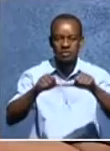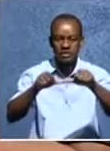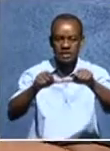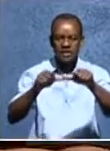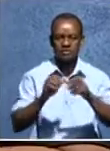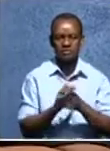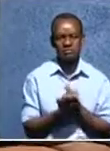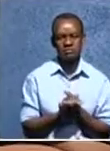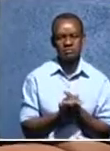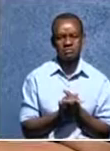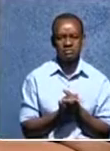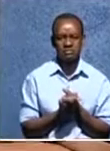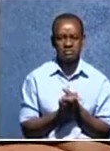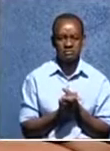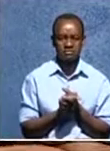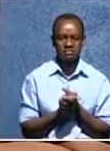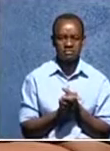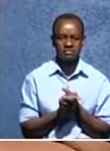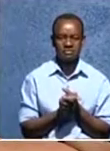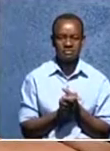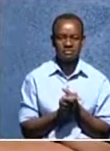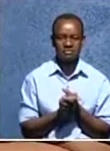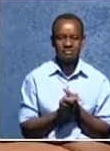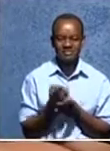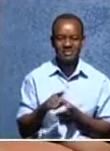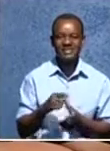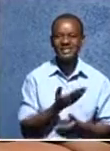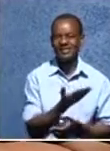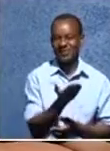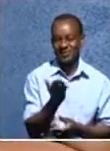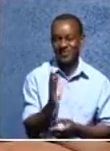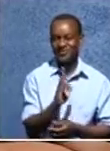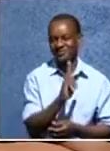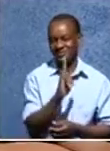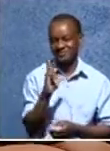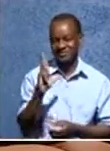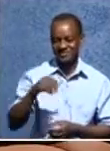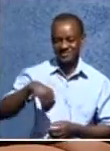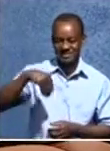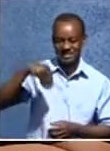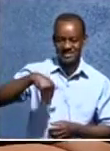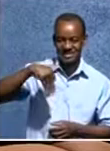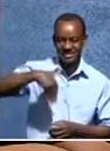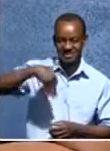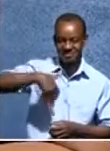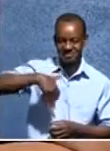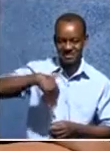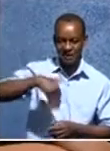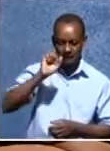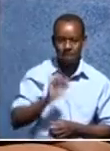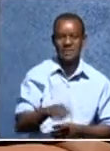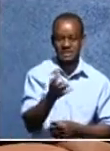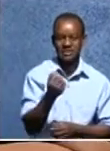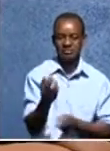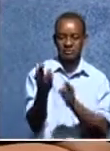We really need to have it entrenched within every Namibian, because Gita earlier said that it's every Namibian's responsibility to